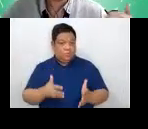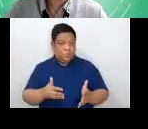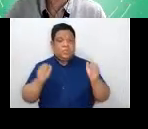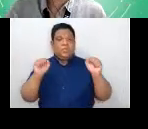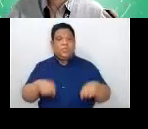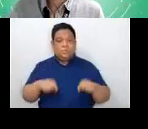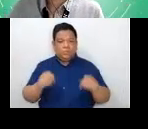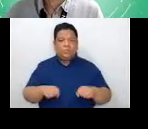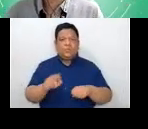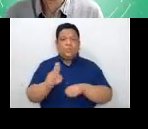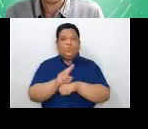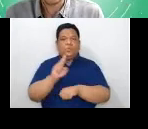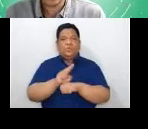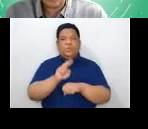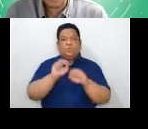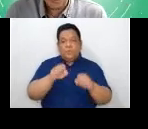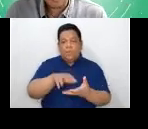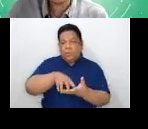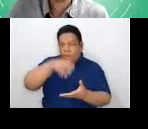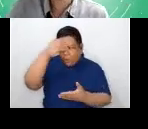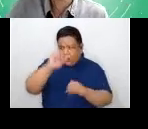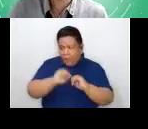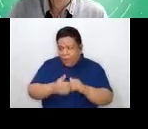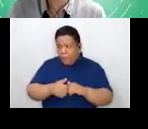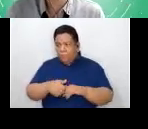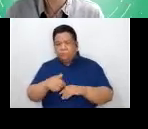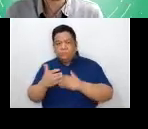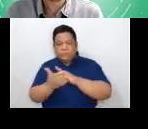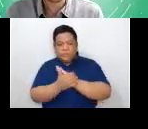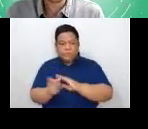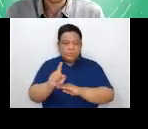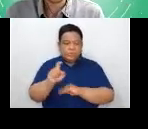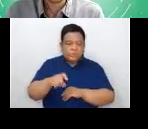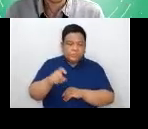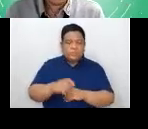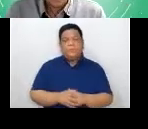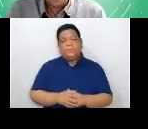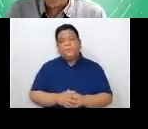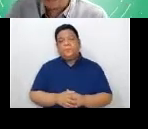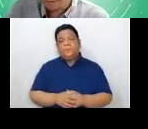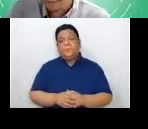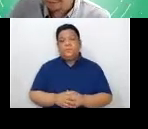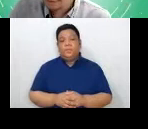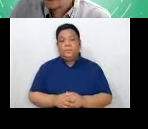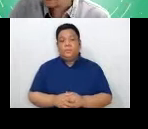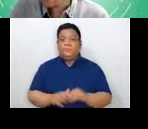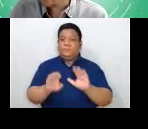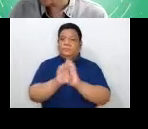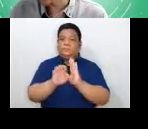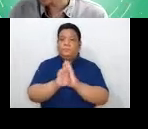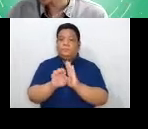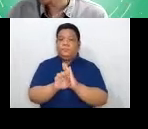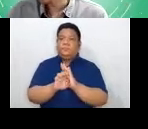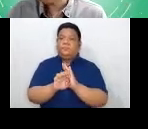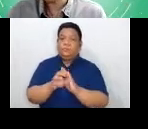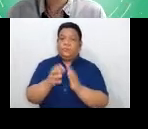actually use and learn how to operate these machines and have the skills needed when they go to the industry. So, for example, if you wanted to work in